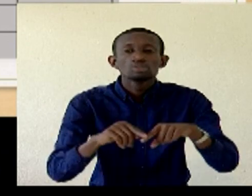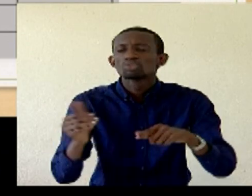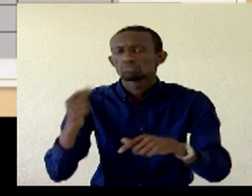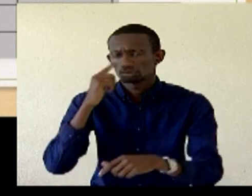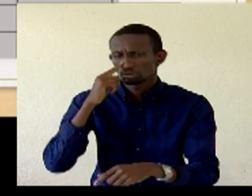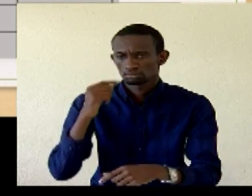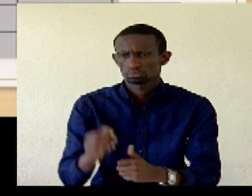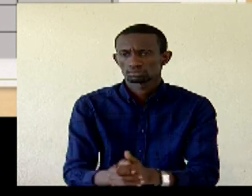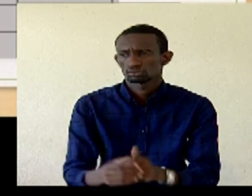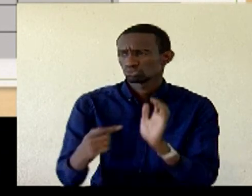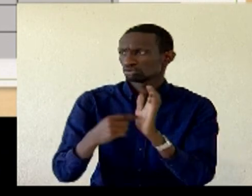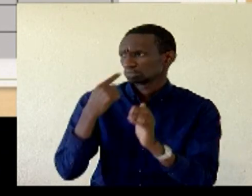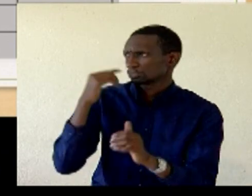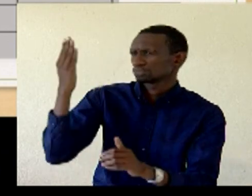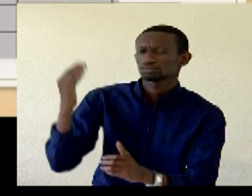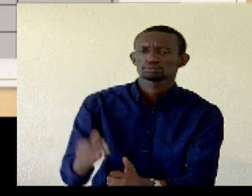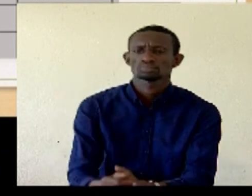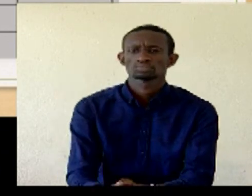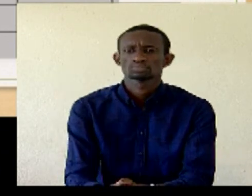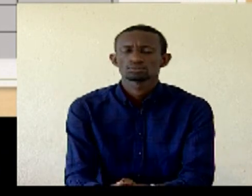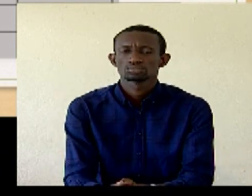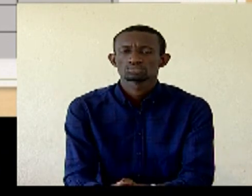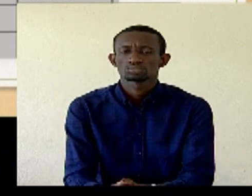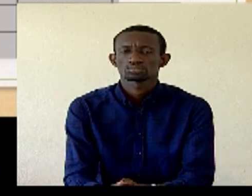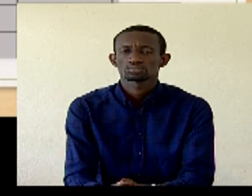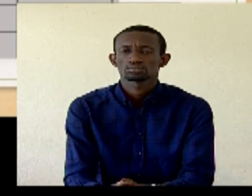that. You have nitro,